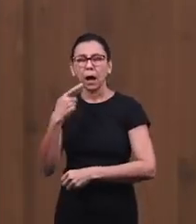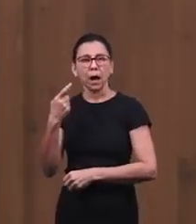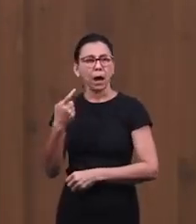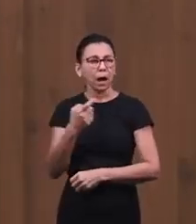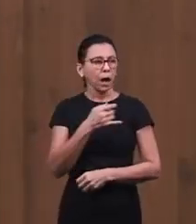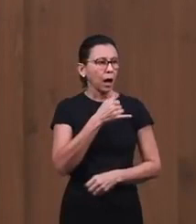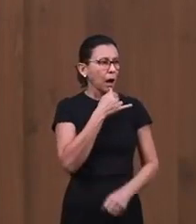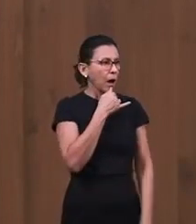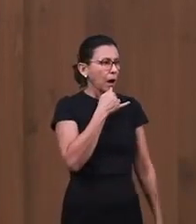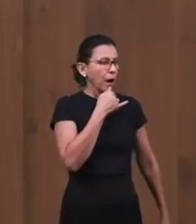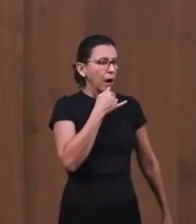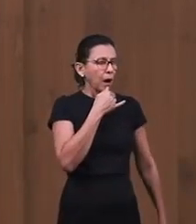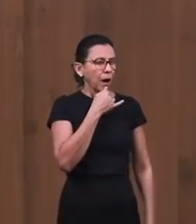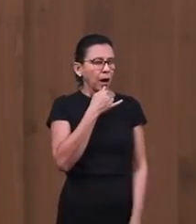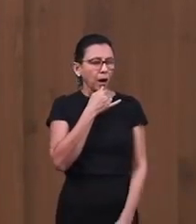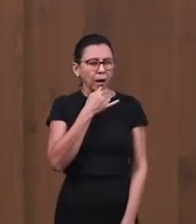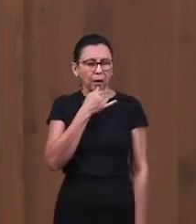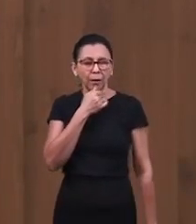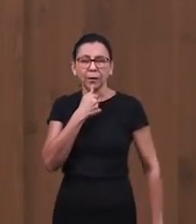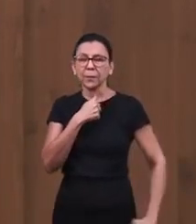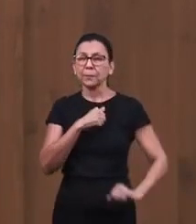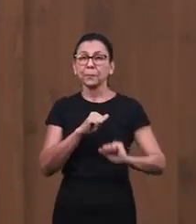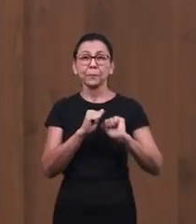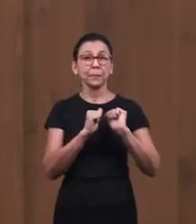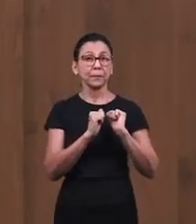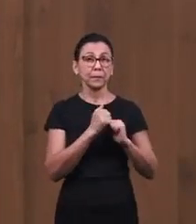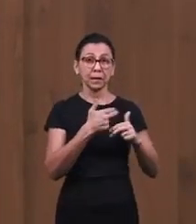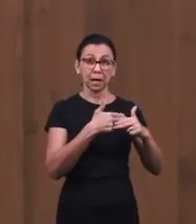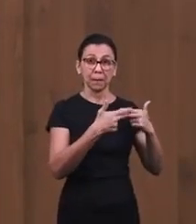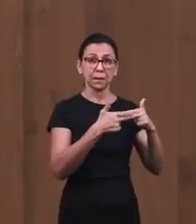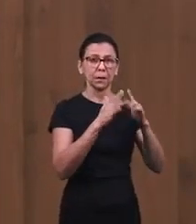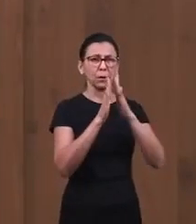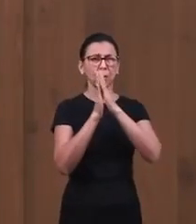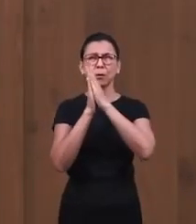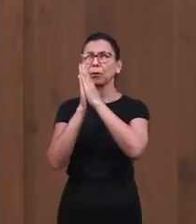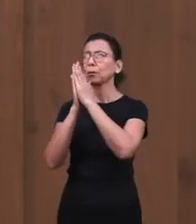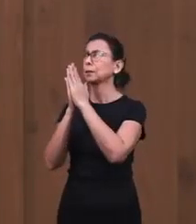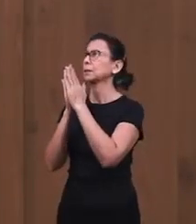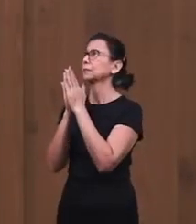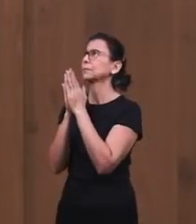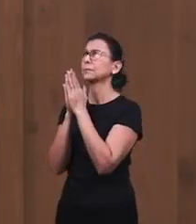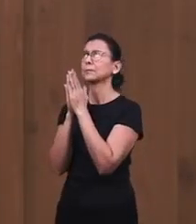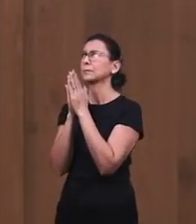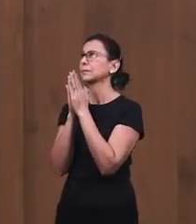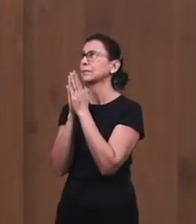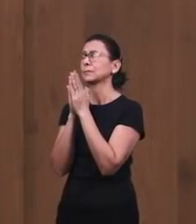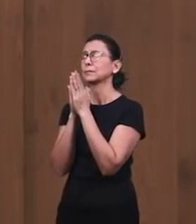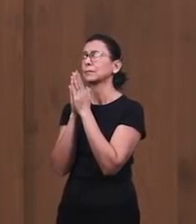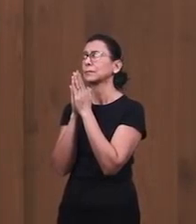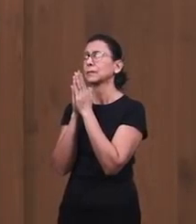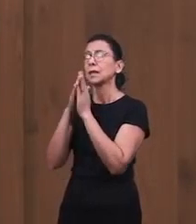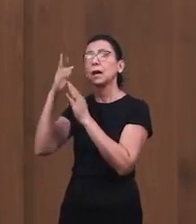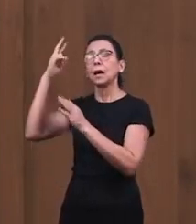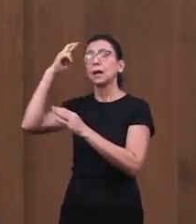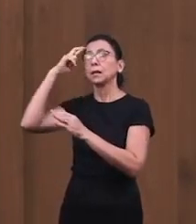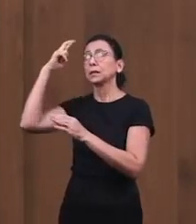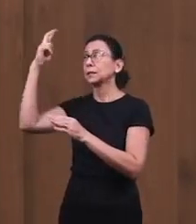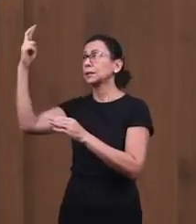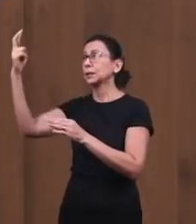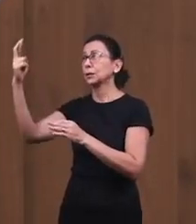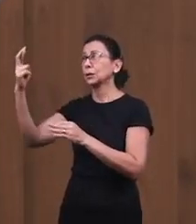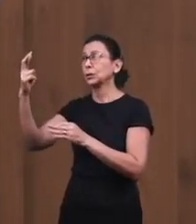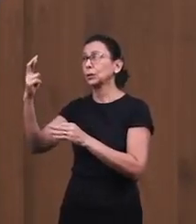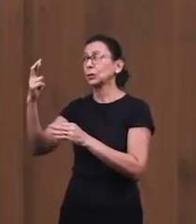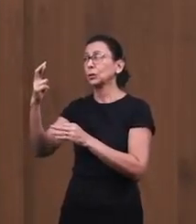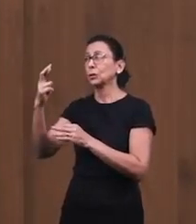anguish, and he was saddened, and he prays, and he confesses to the Lord the sin of the people and